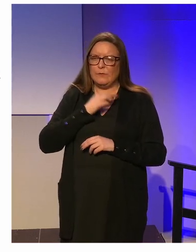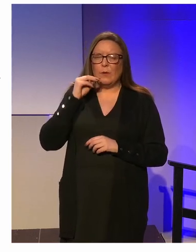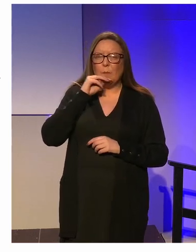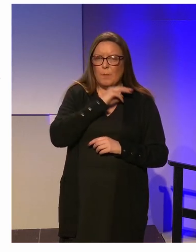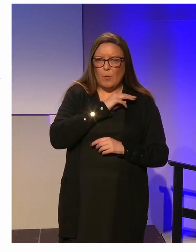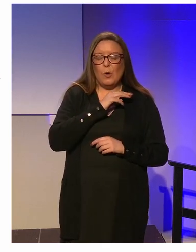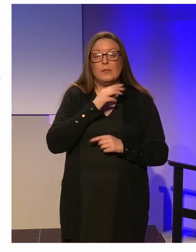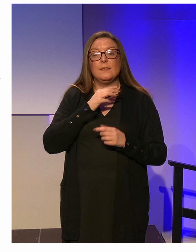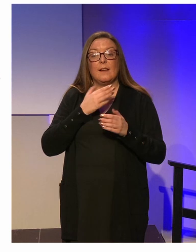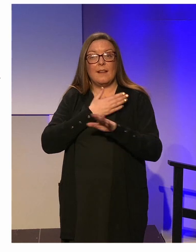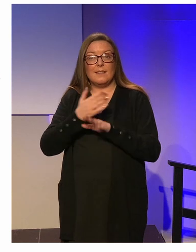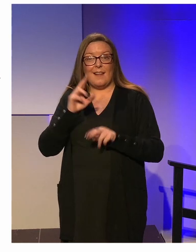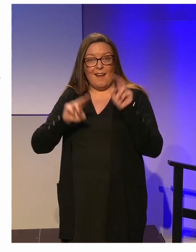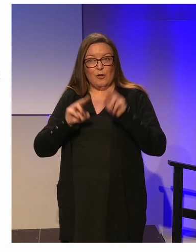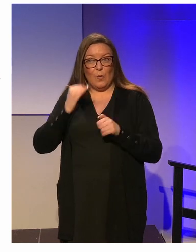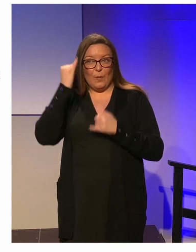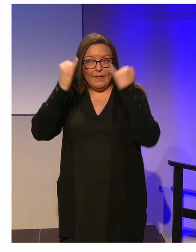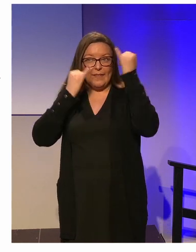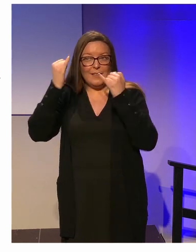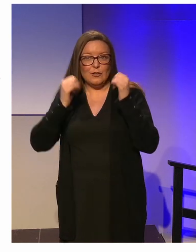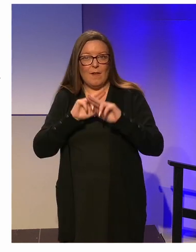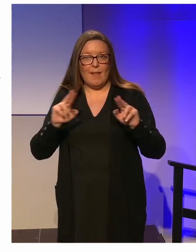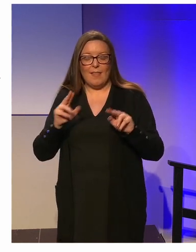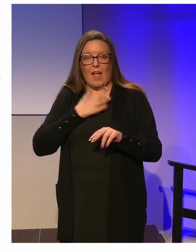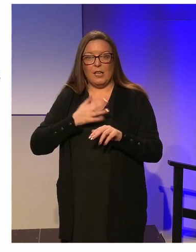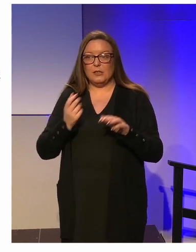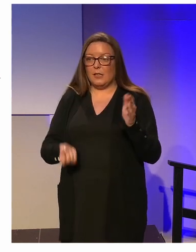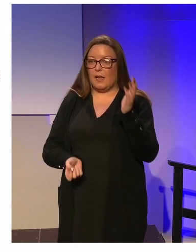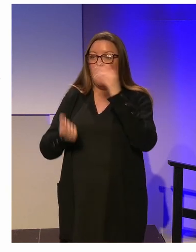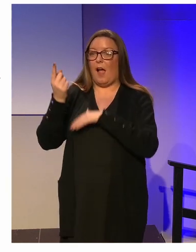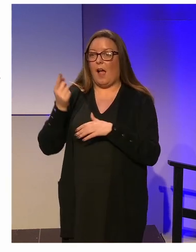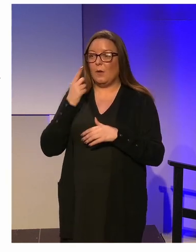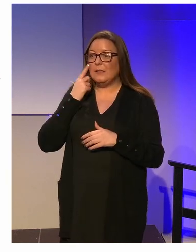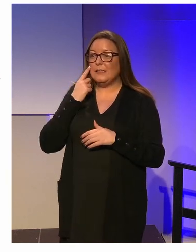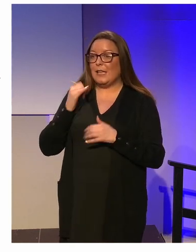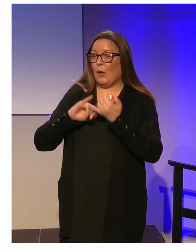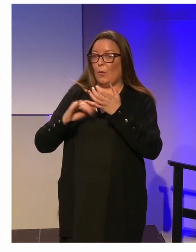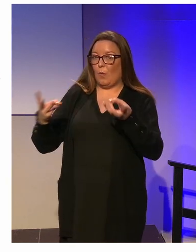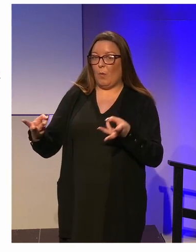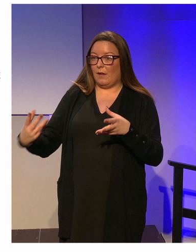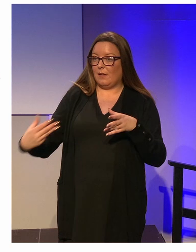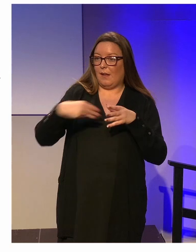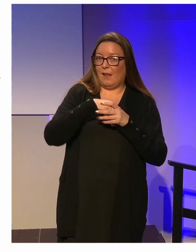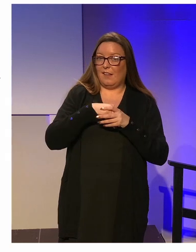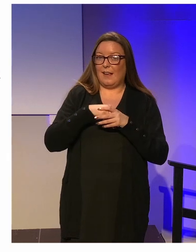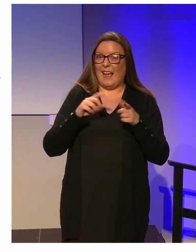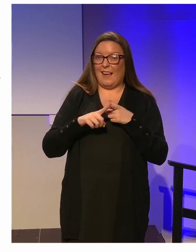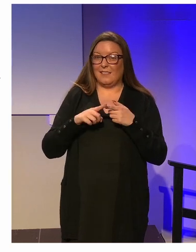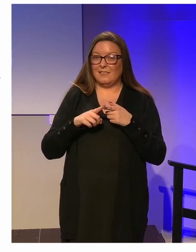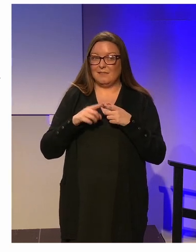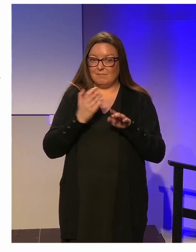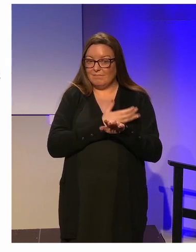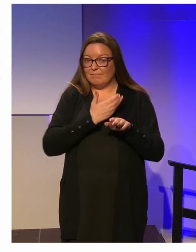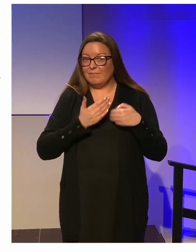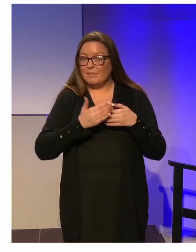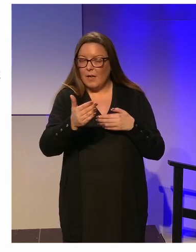we start a new initiative, that it's not just popped into the middle of a staff room and see who wants to grab the pamphlet and go with that. It has to have